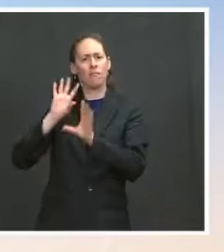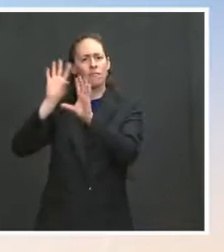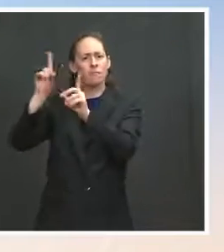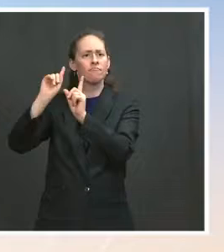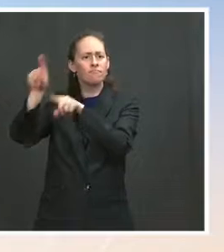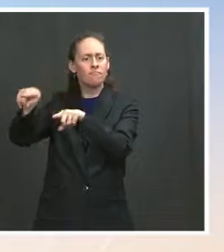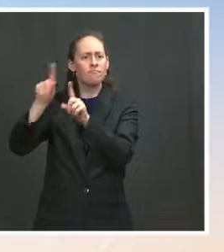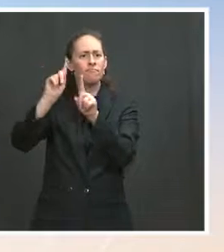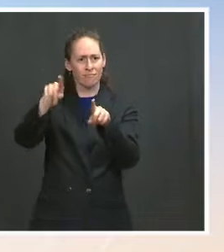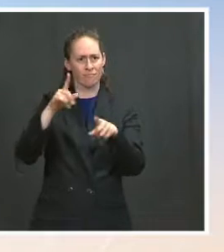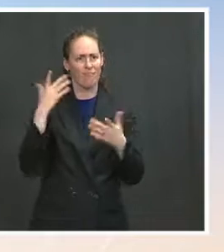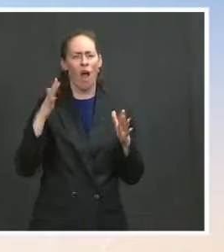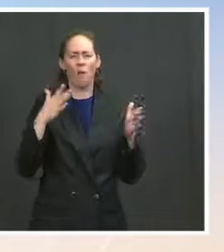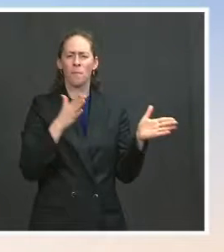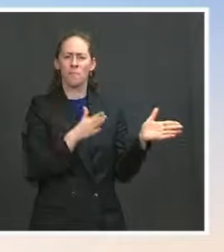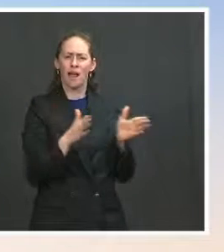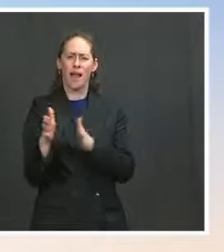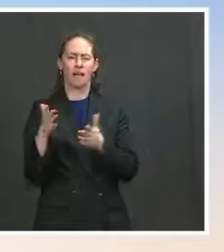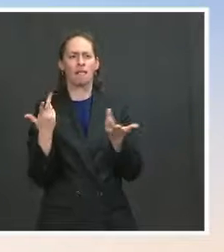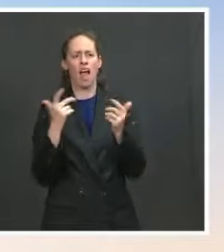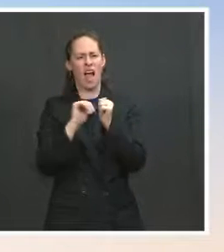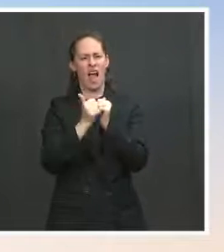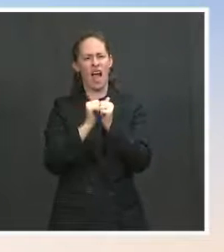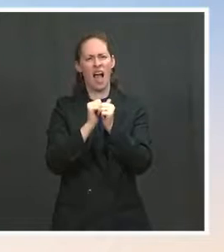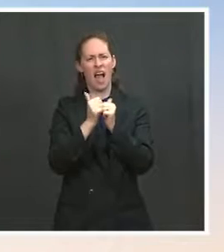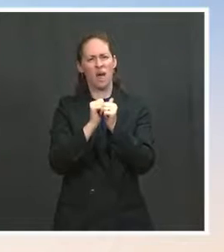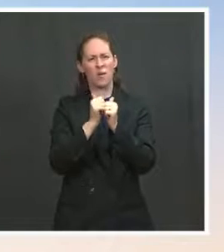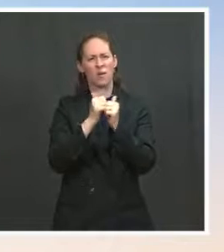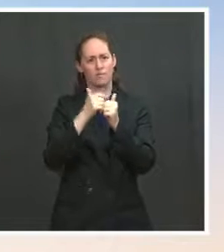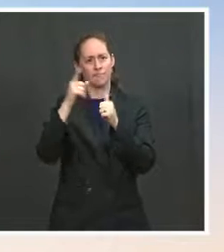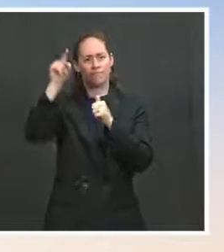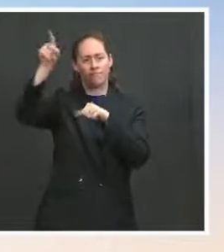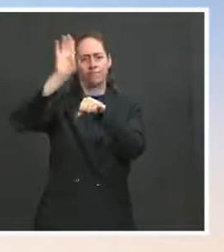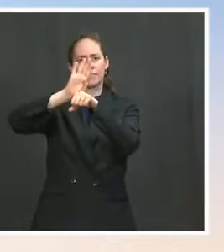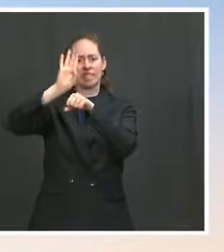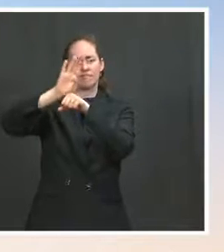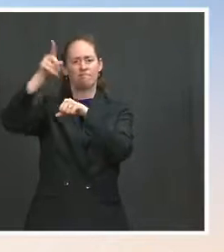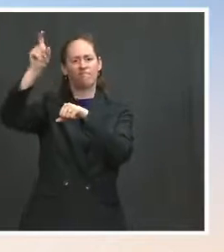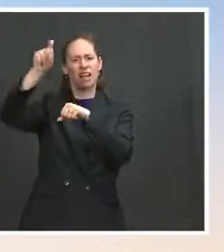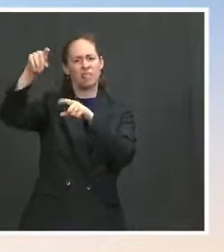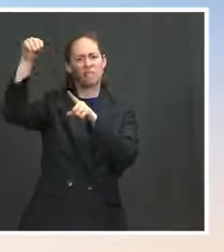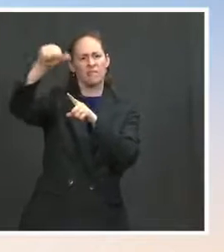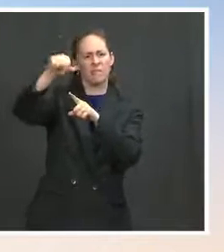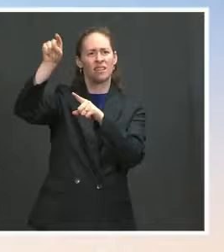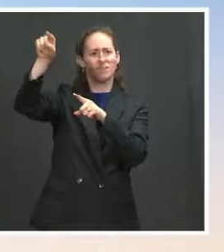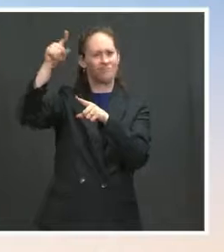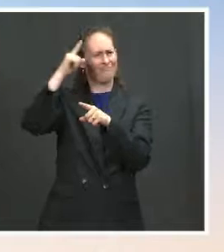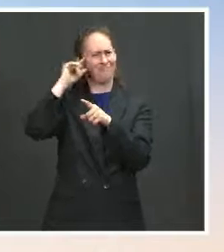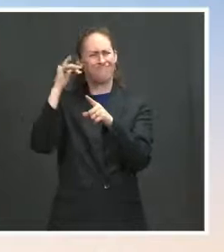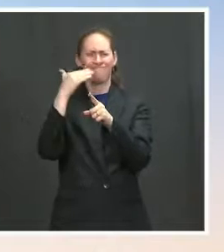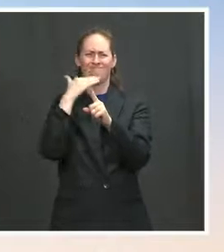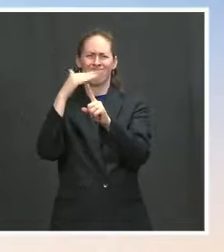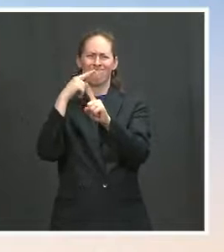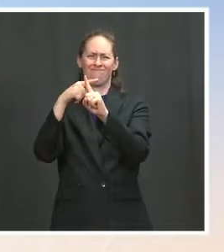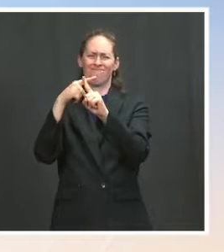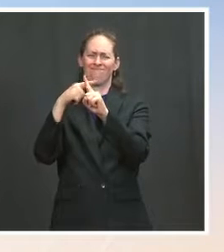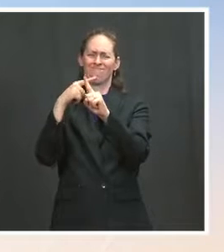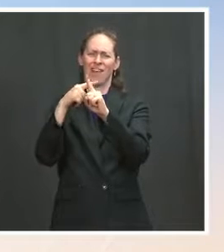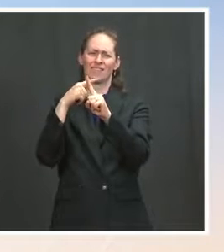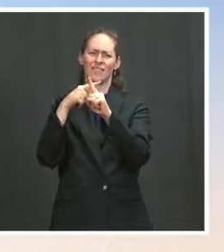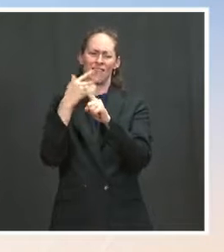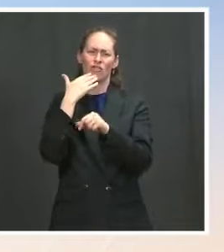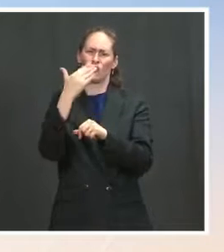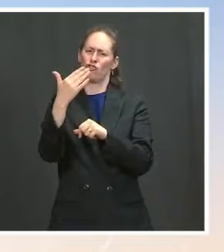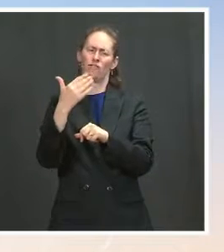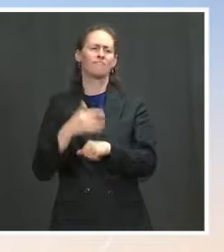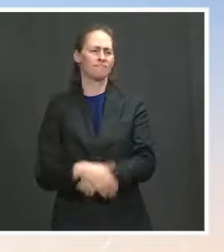rate is an area he feels is a viable, good, positive, essential option. Go ahead. Jen, in light of the